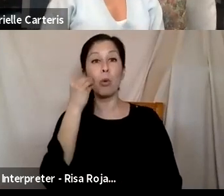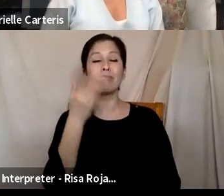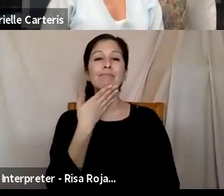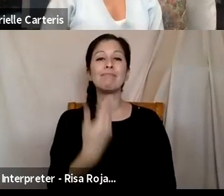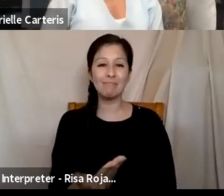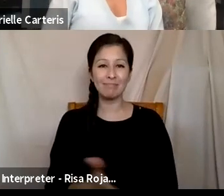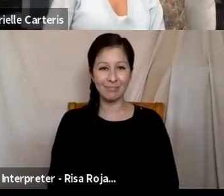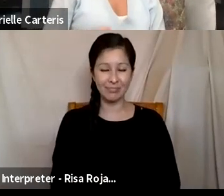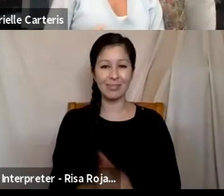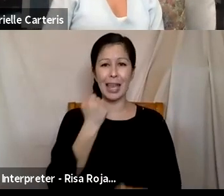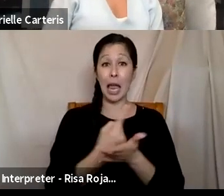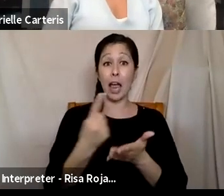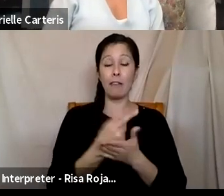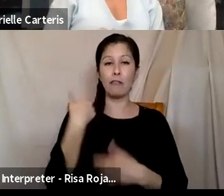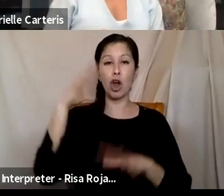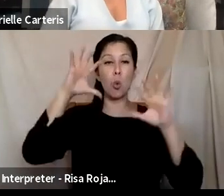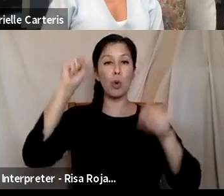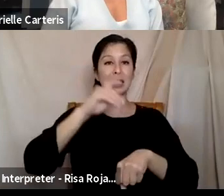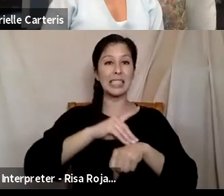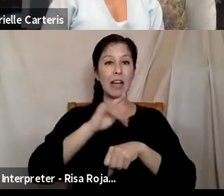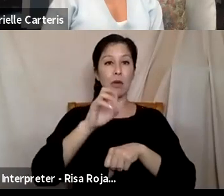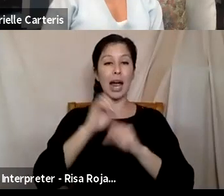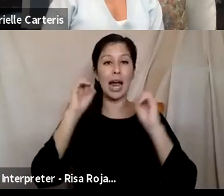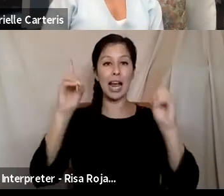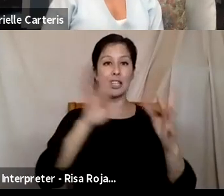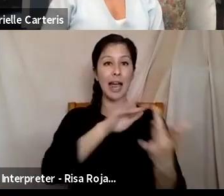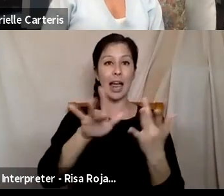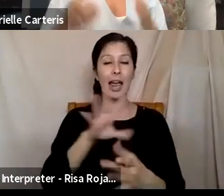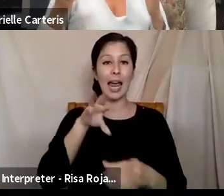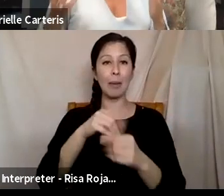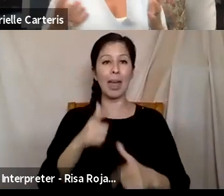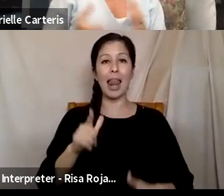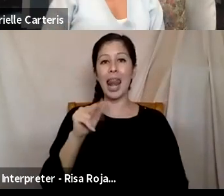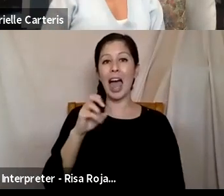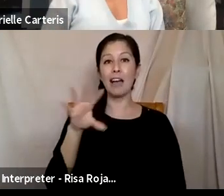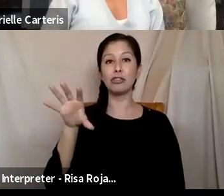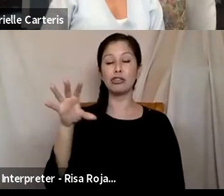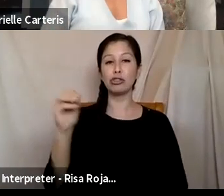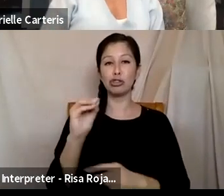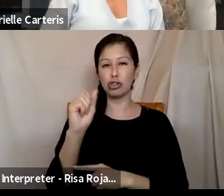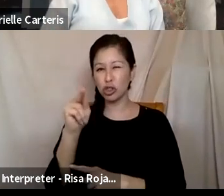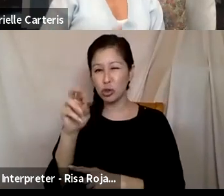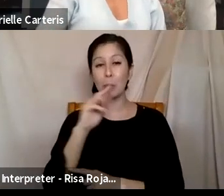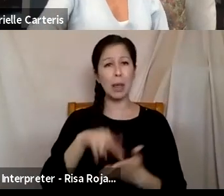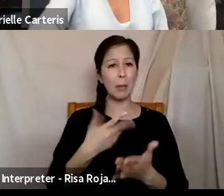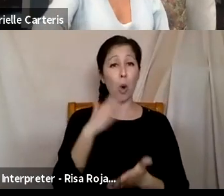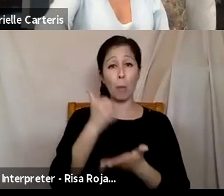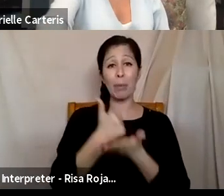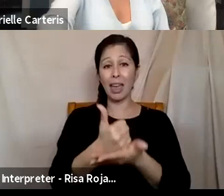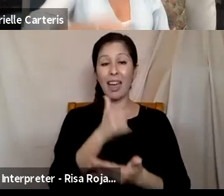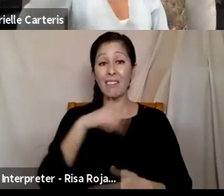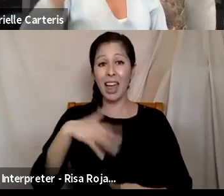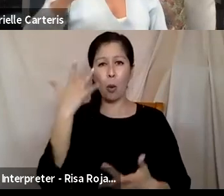You're tuning in each week for our President's Task Force on Education, Outreach, and Engagement live streams. It's meaningful. We hope it helps. If you haven't already,